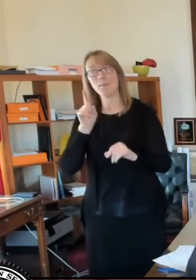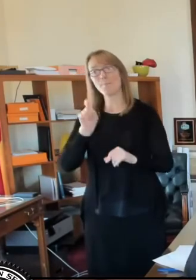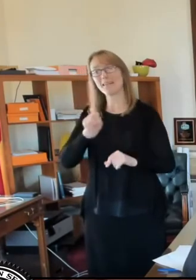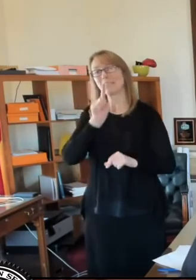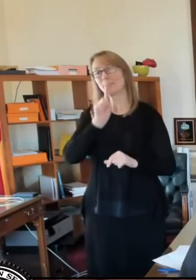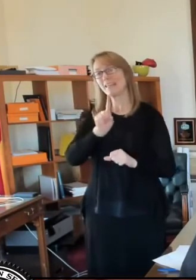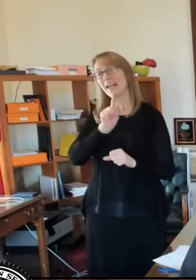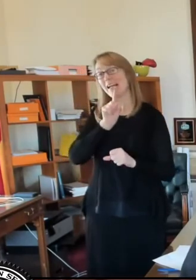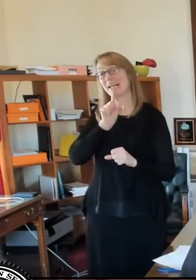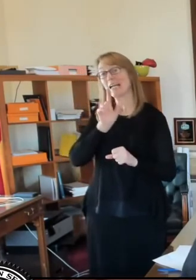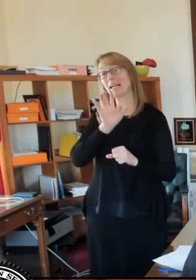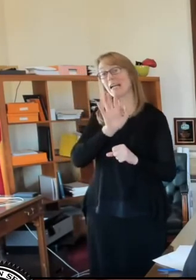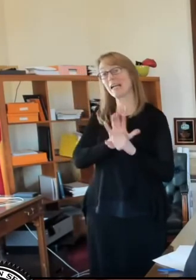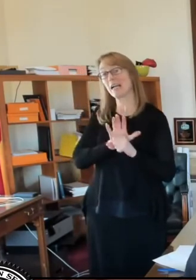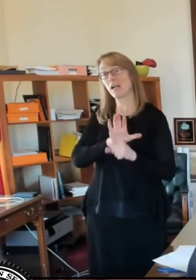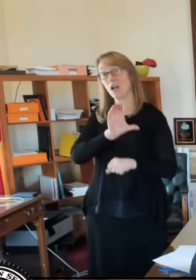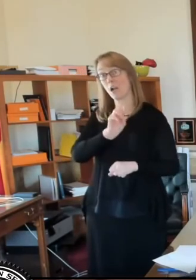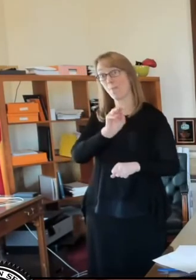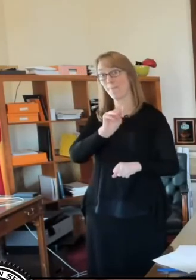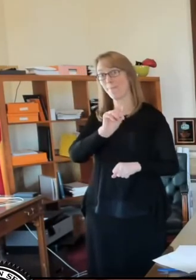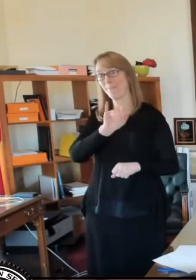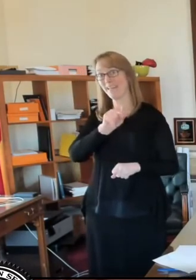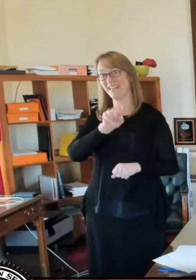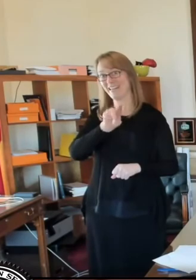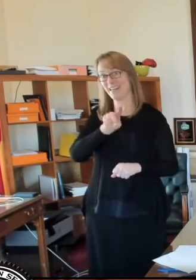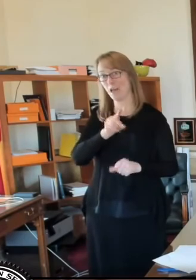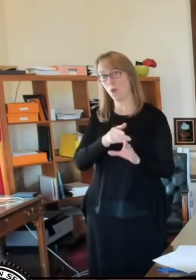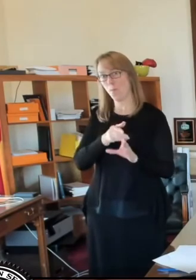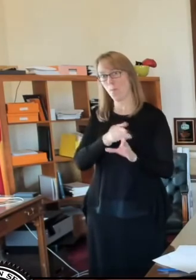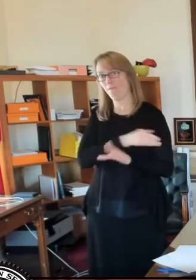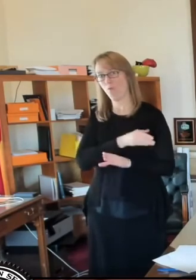be distributed after the 31st.